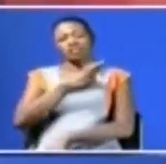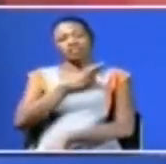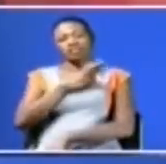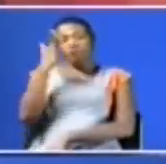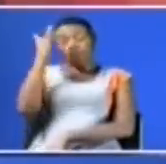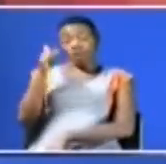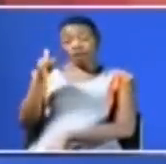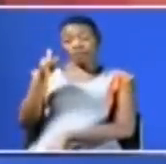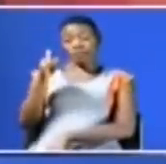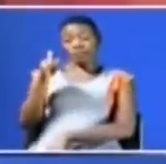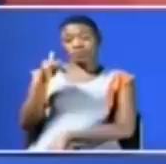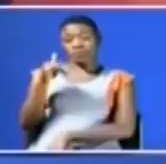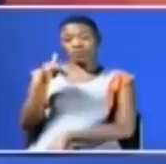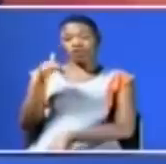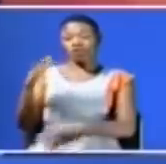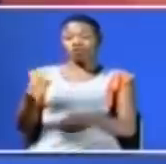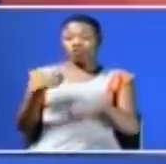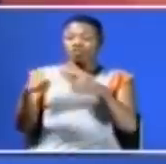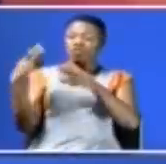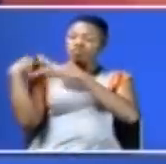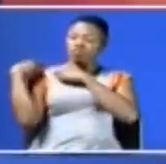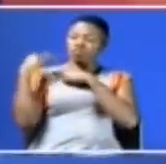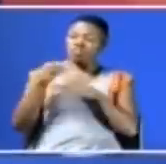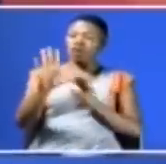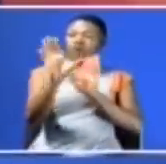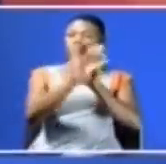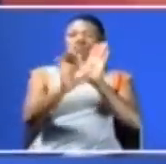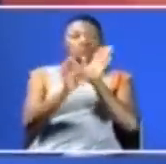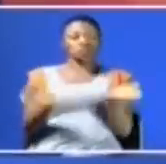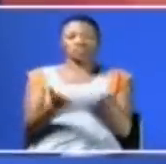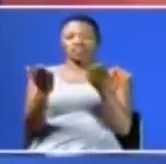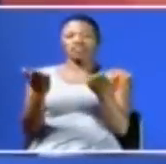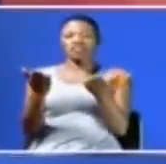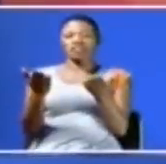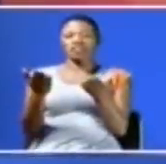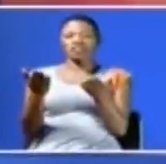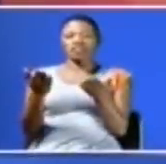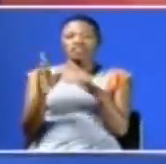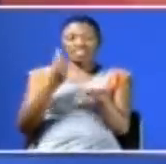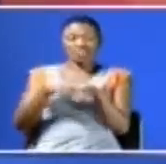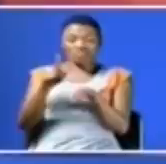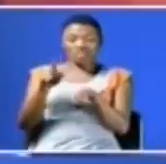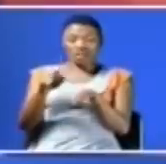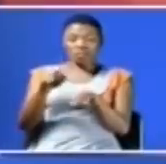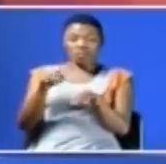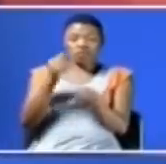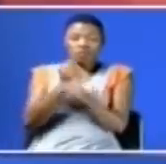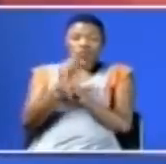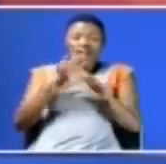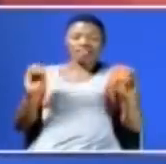that they can carry out their mandate effectively. The constitution really provides for that. Yeah. So when they don't, and they